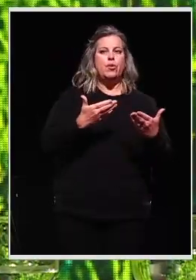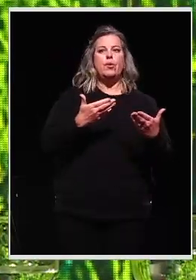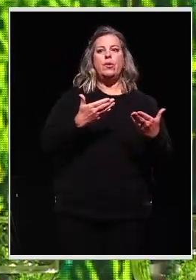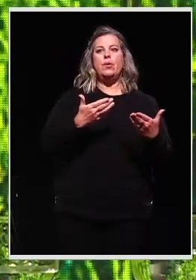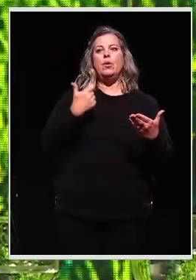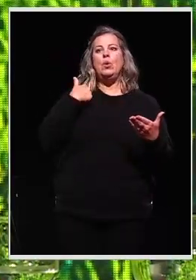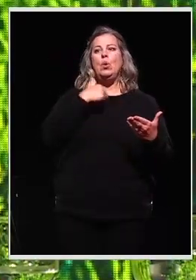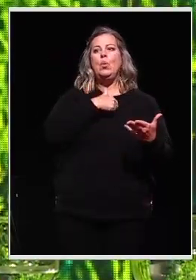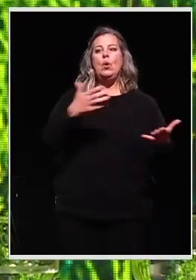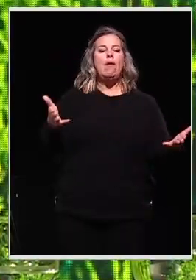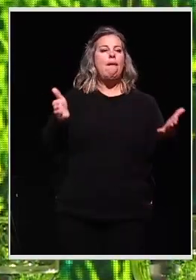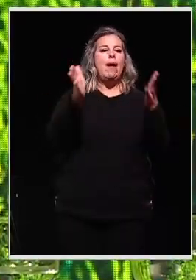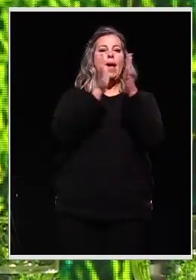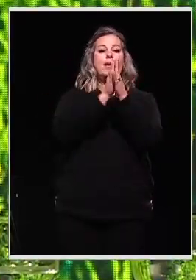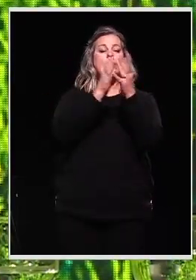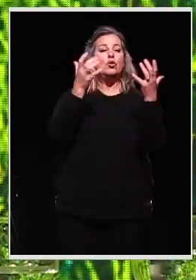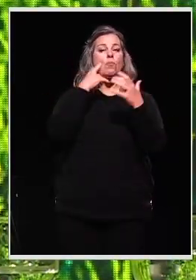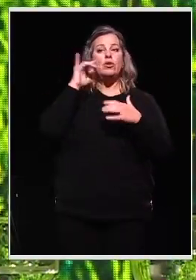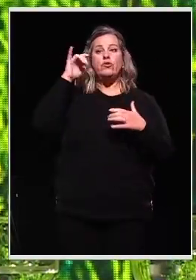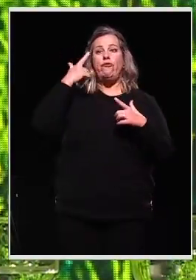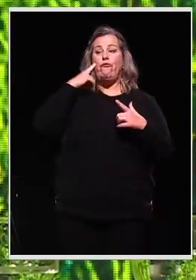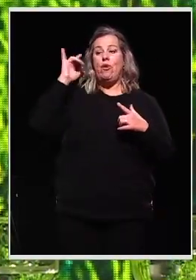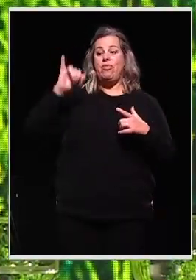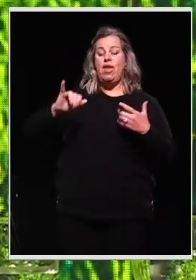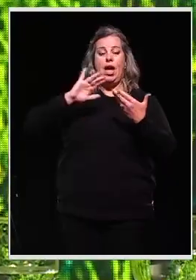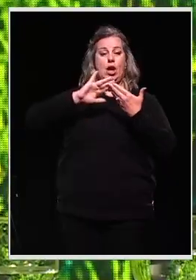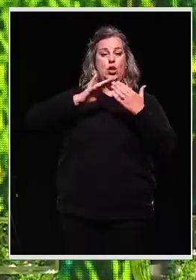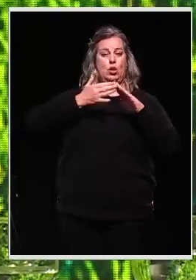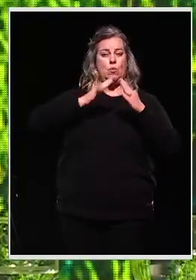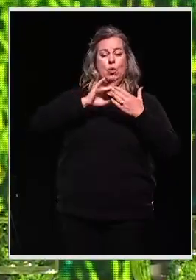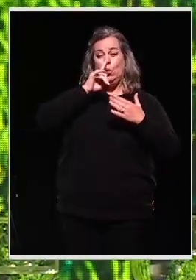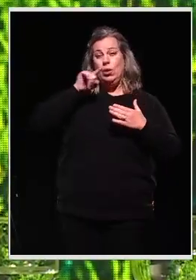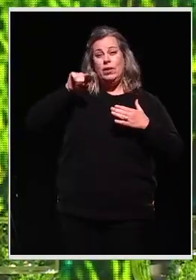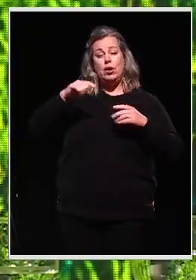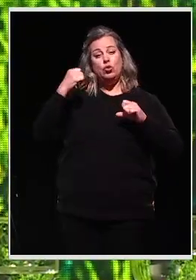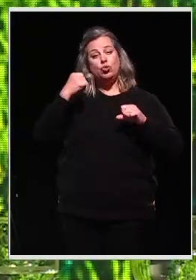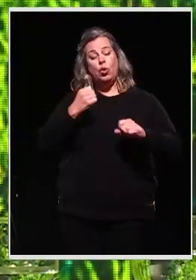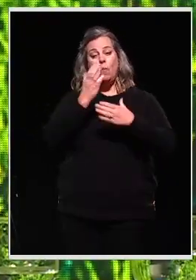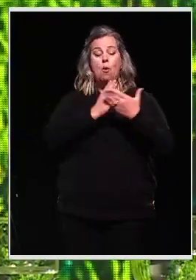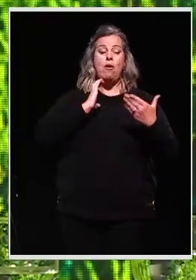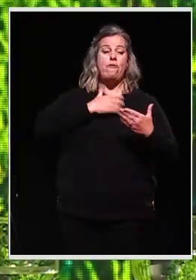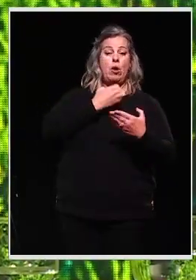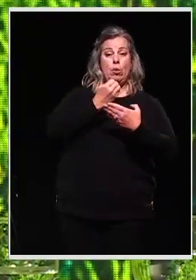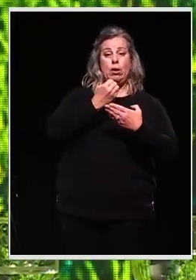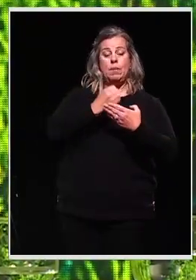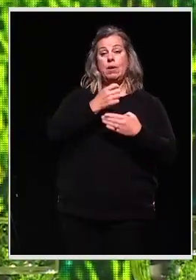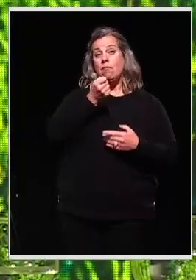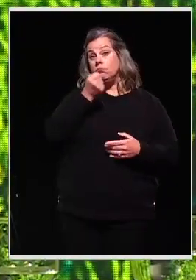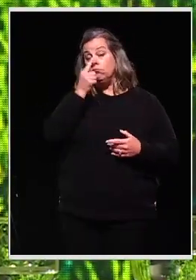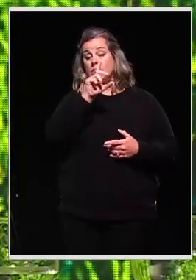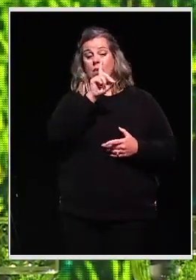we're asking way too much of this community that's already the backbone of our economy. I mean, we take it for granted, but DoorDash doesn't